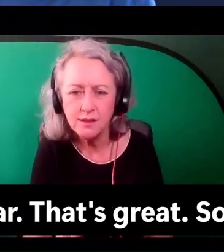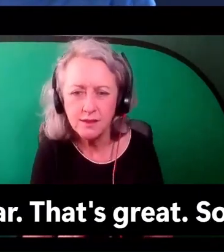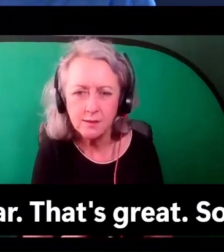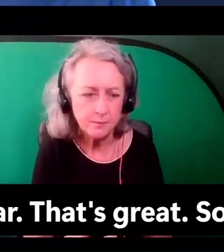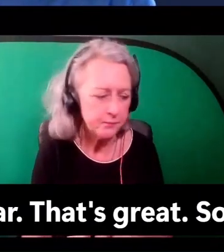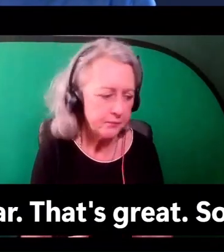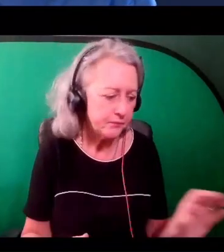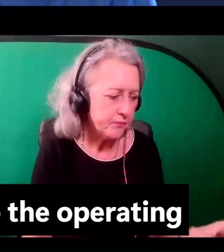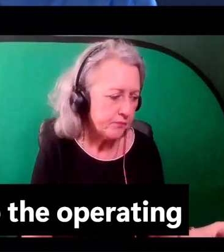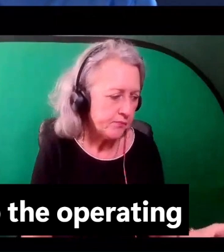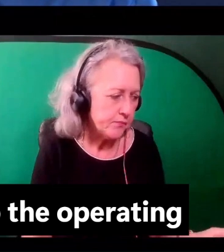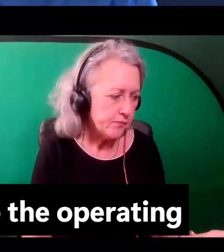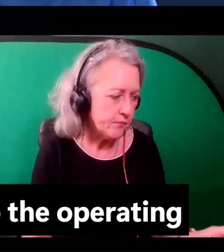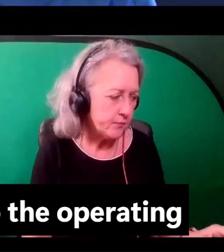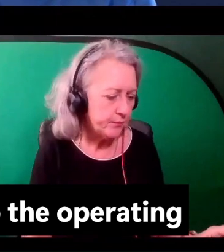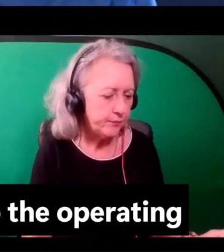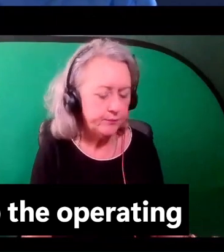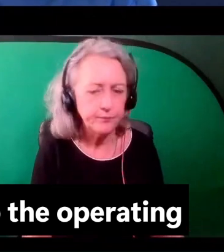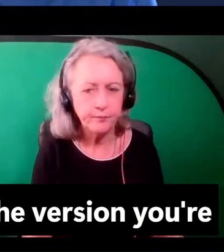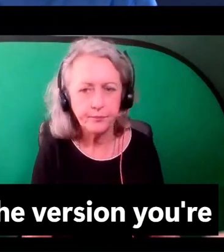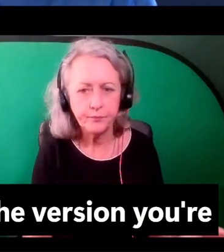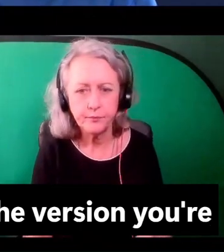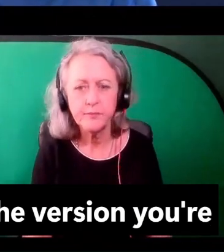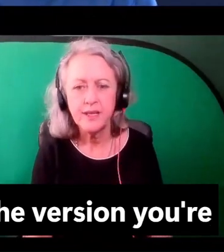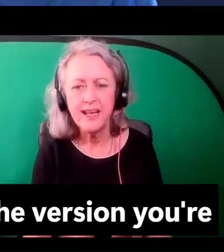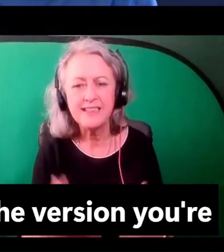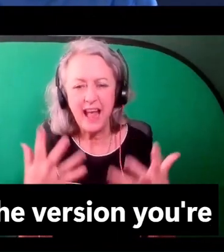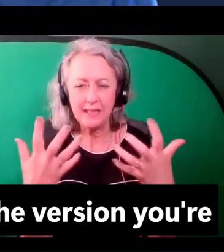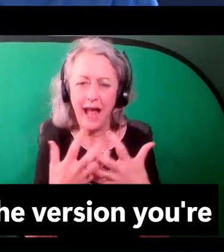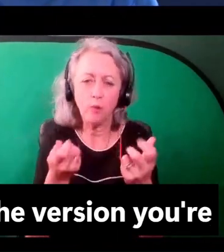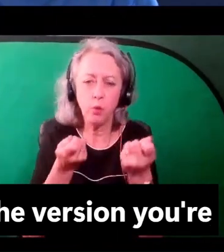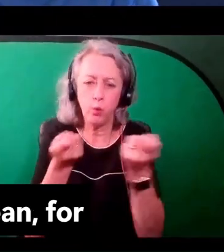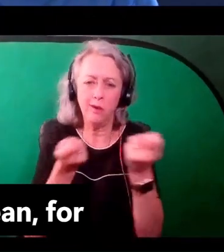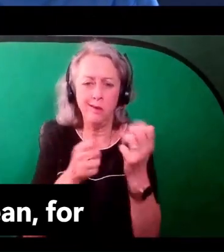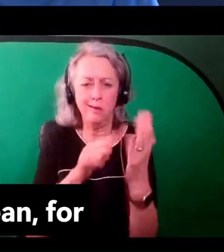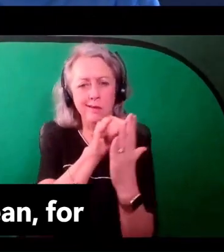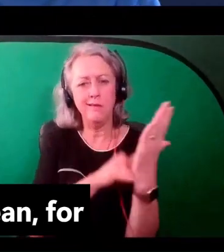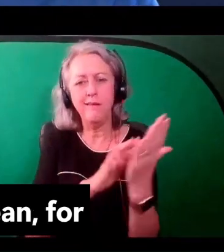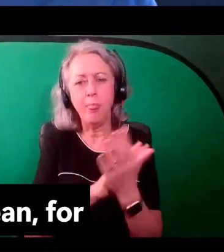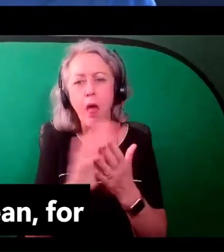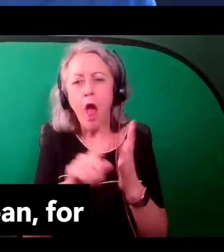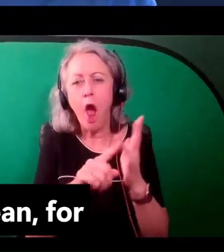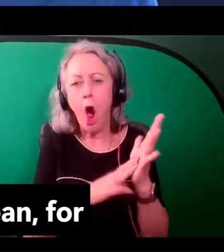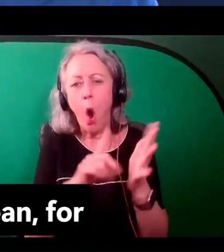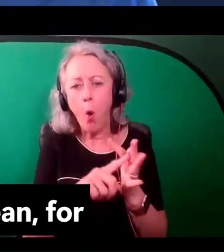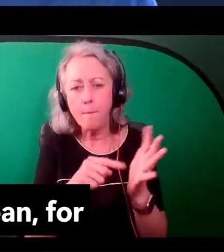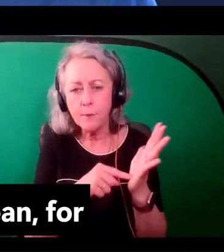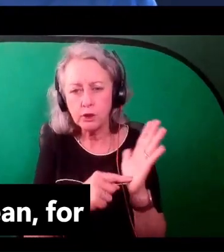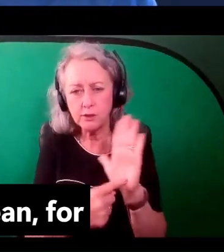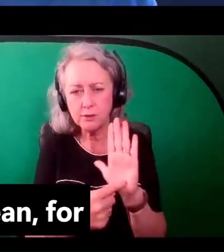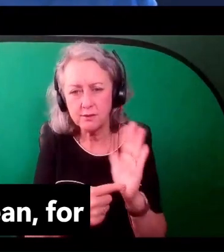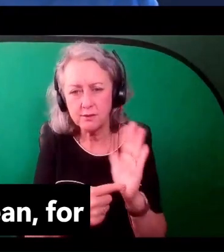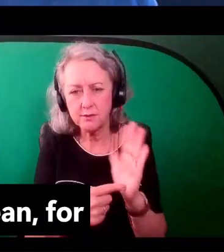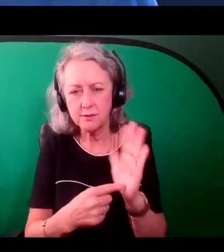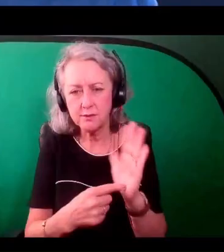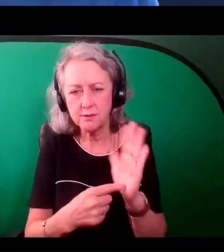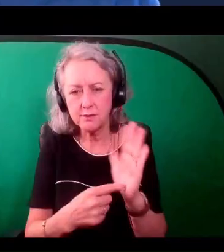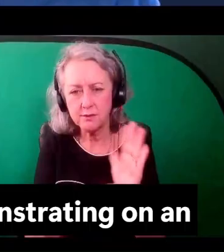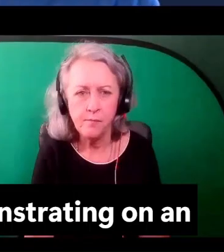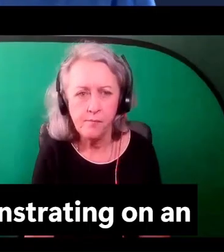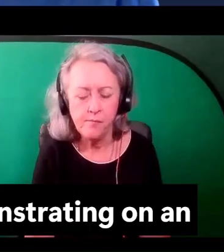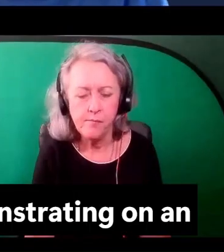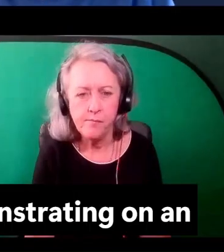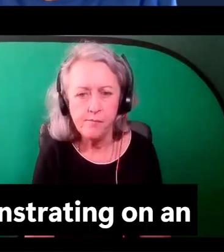clear on that, so that's great. So I think it's more to do with the operating systems, isn't it, or the version you're up to? Yeah, I mean,